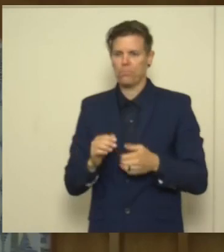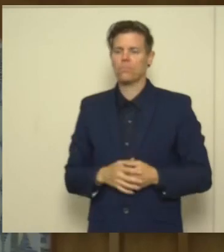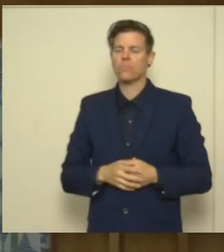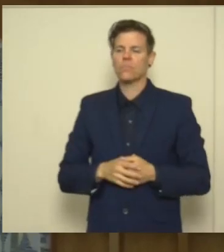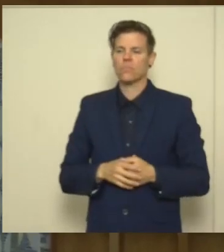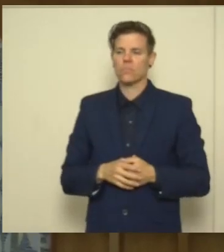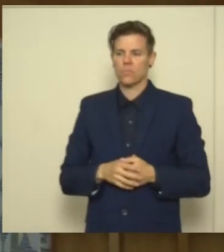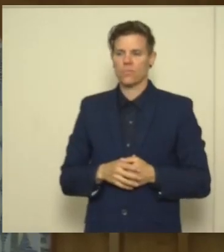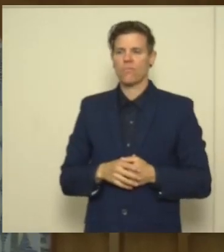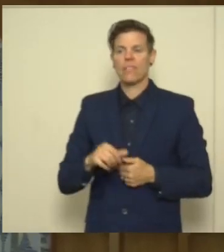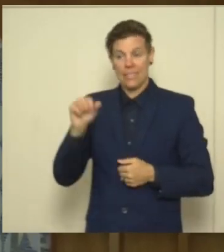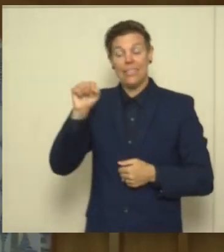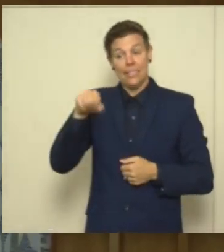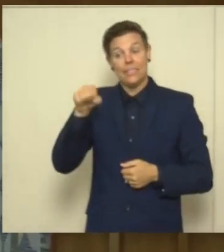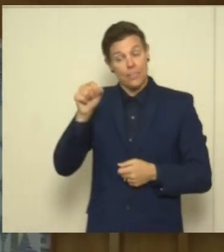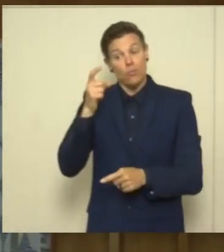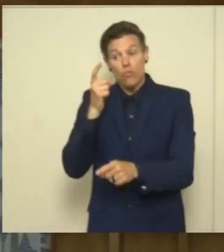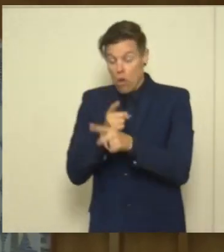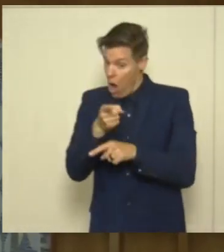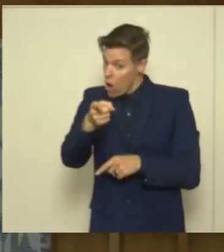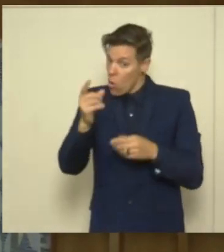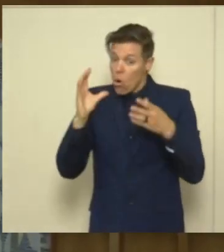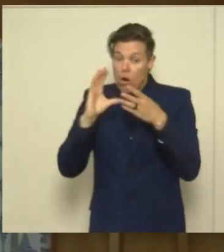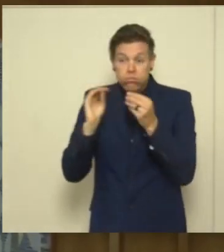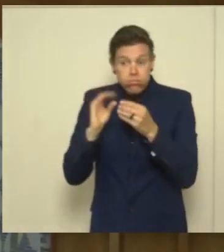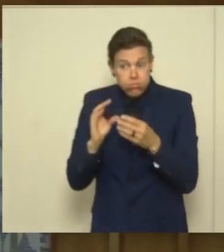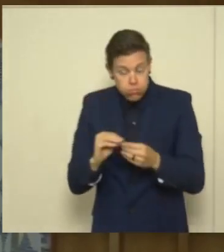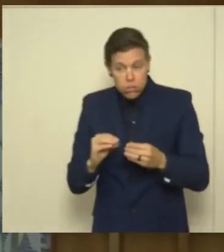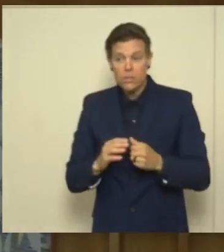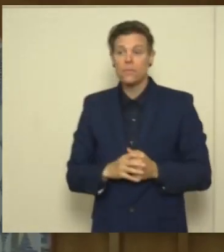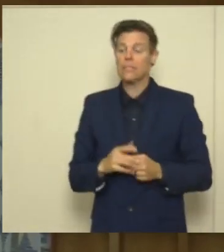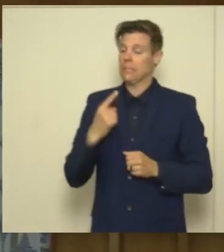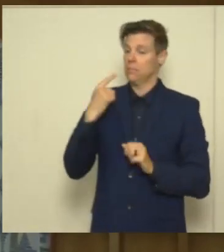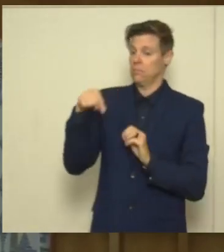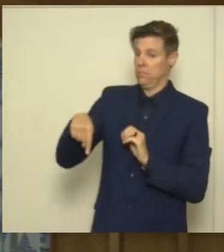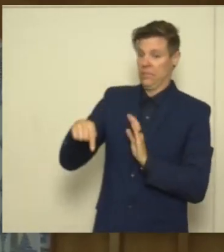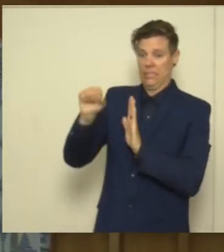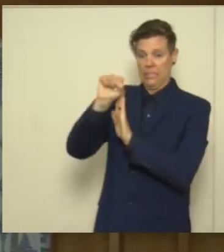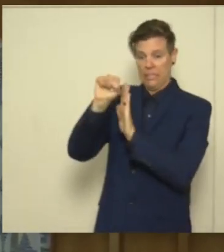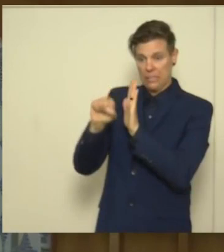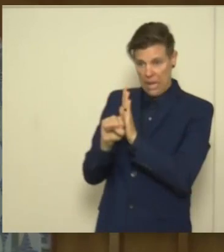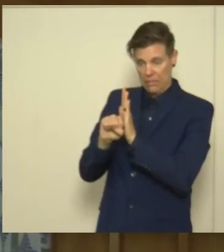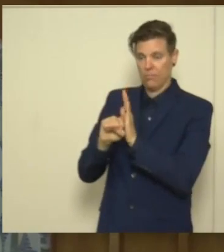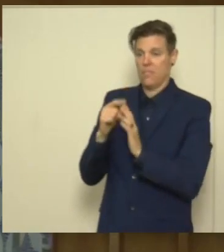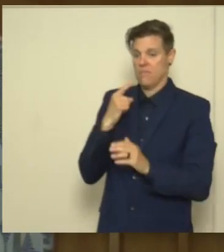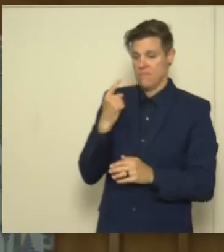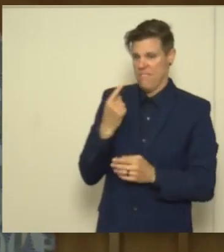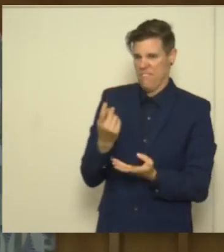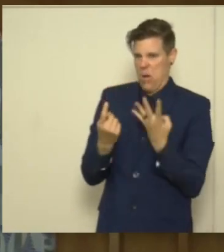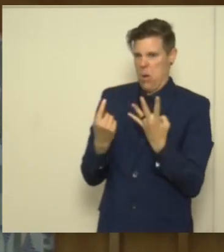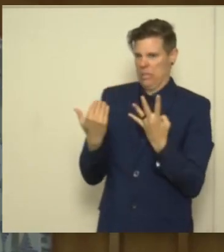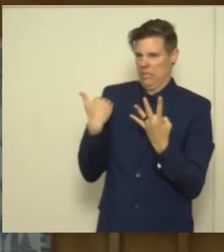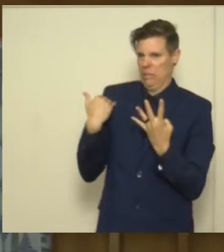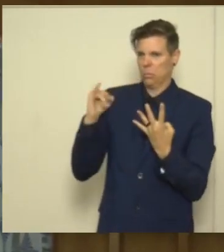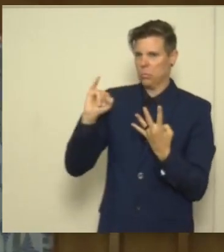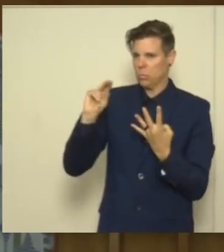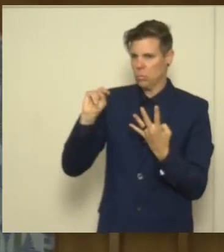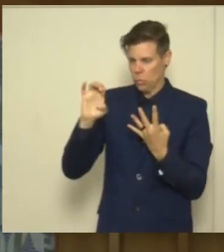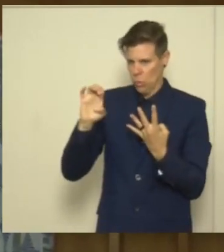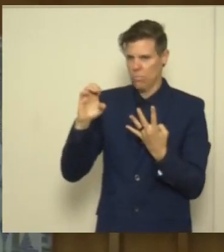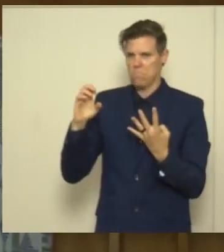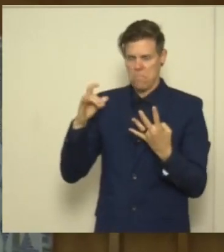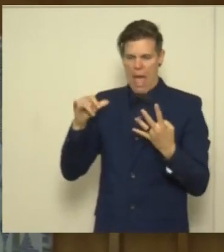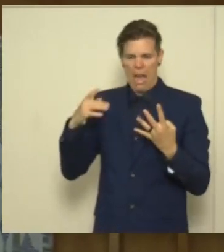out, courtesy of the Senate Bill 4 that was passed this summer during the special legislative session addressing